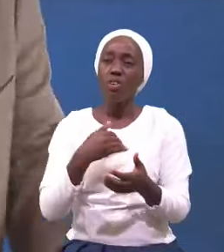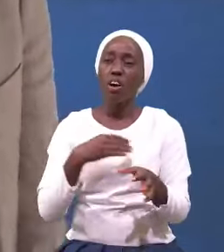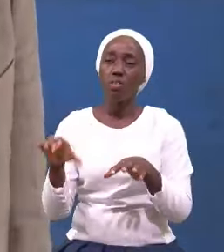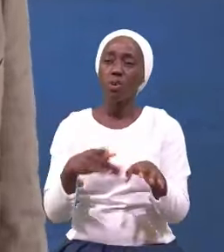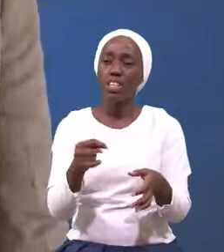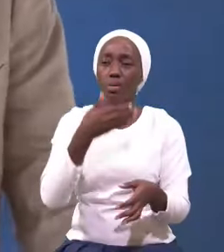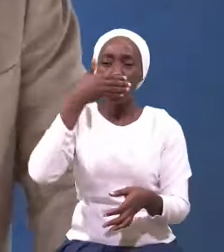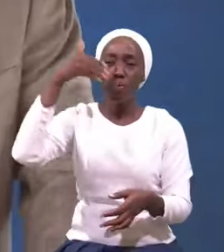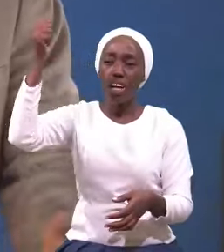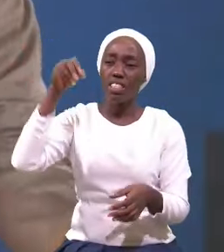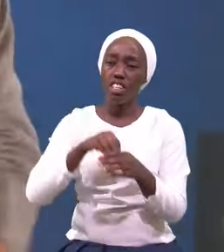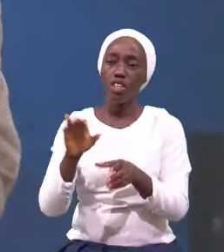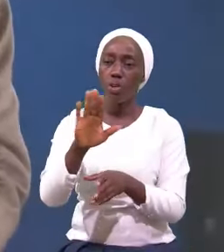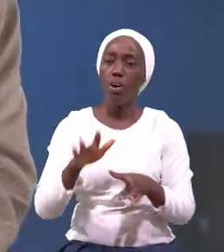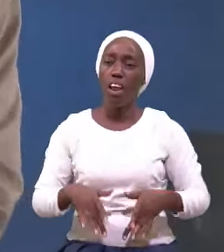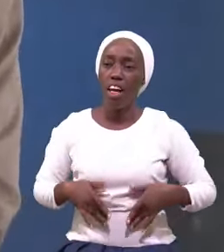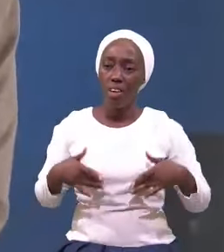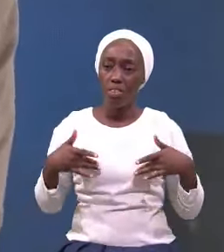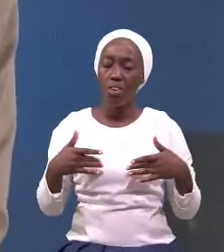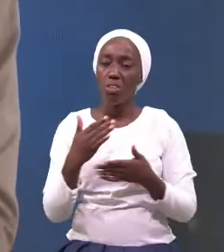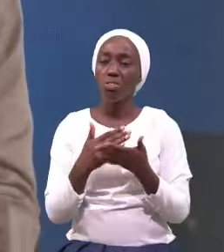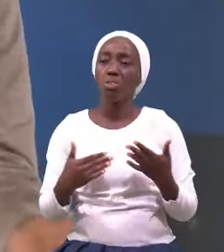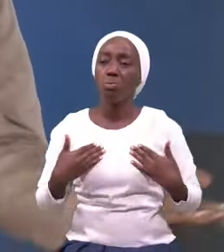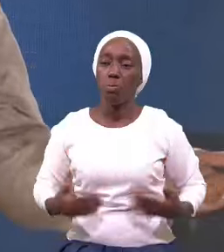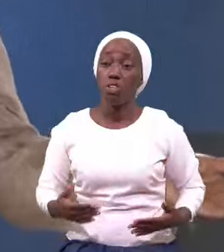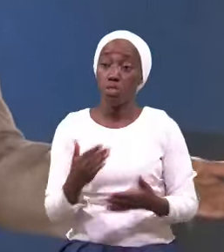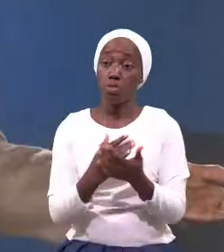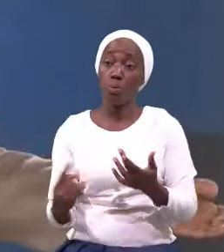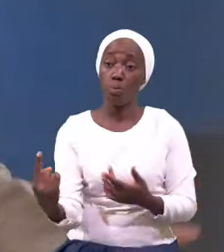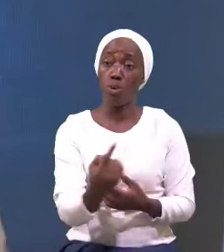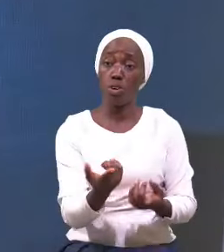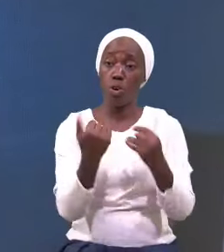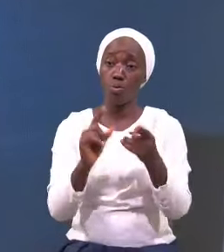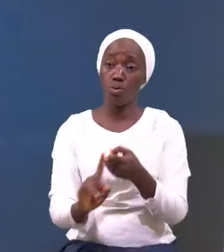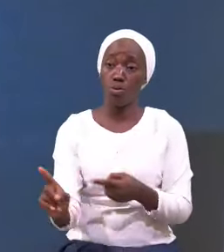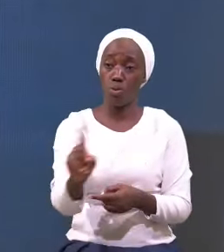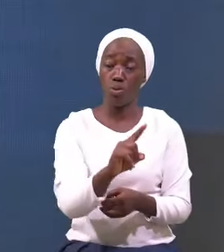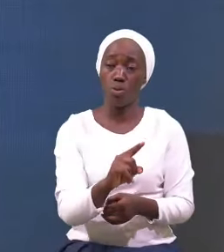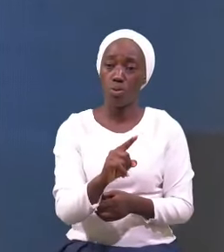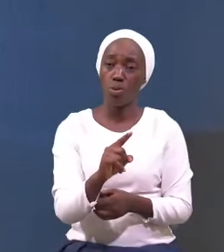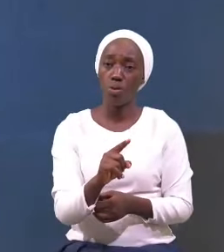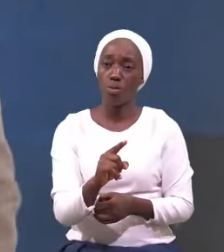life. Somebody comes to you and he looks at what have you done after all.